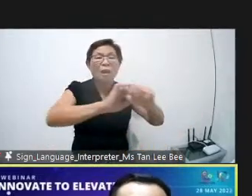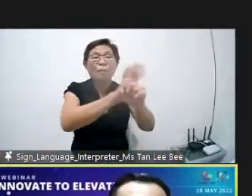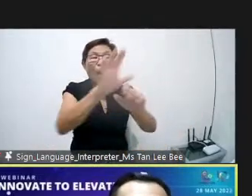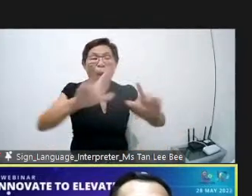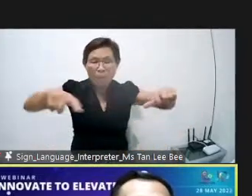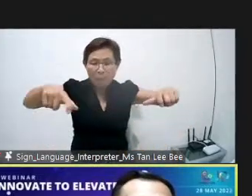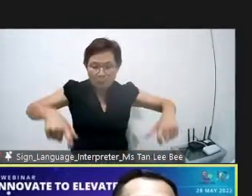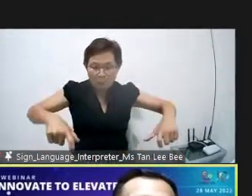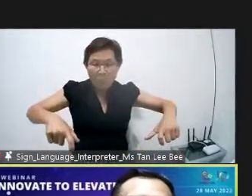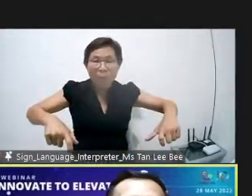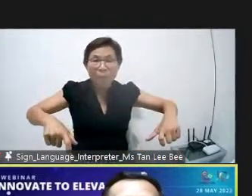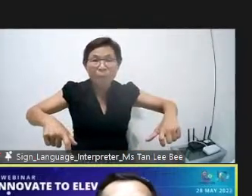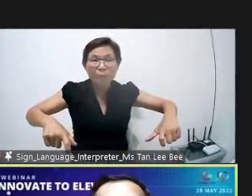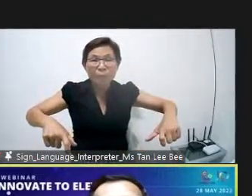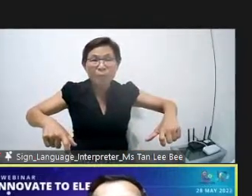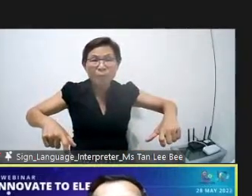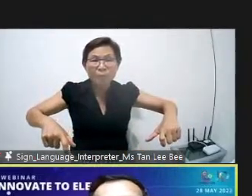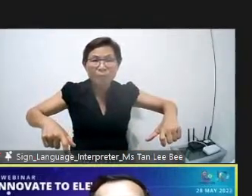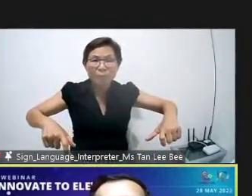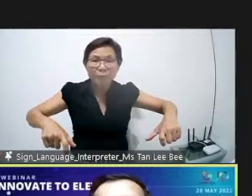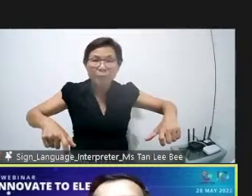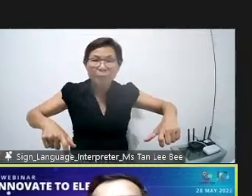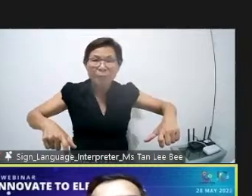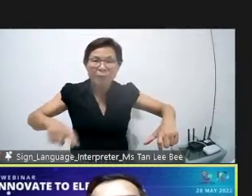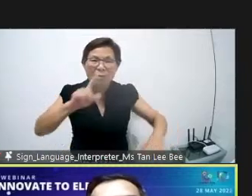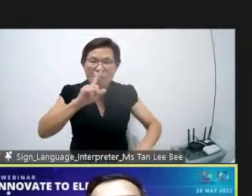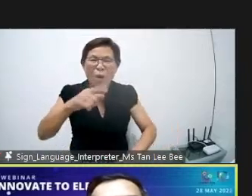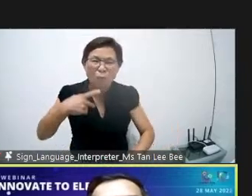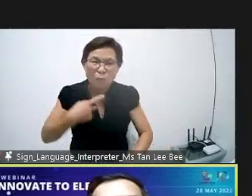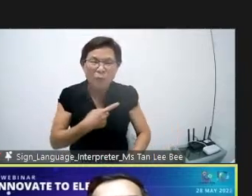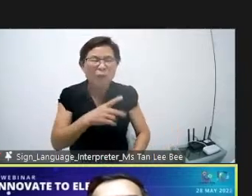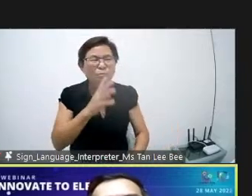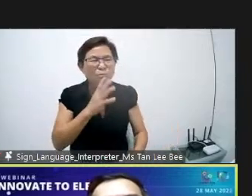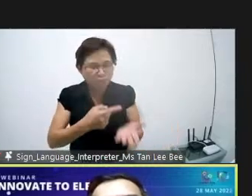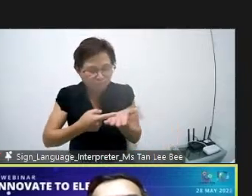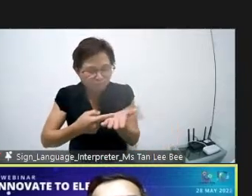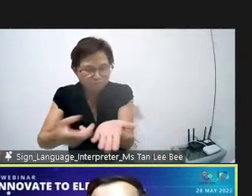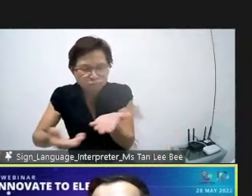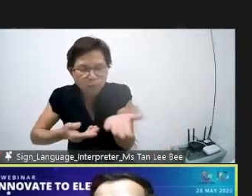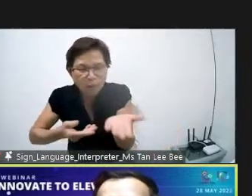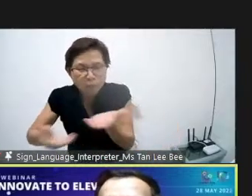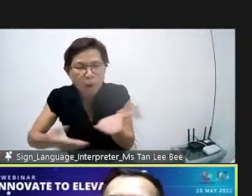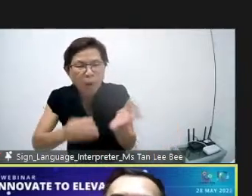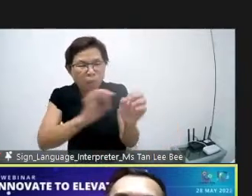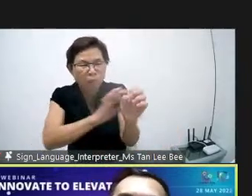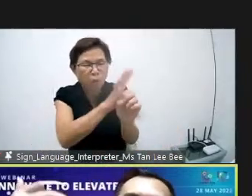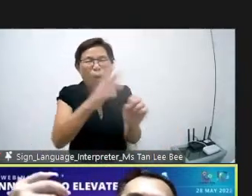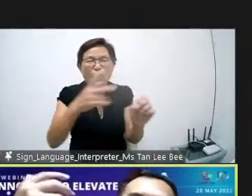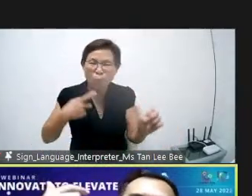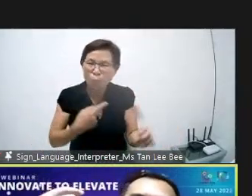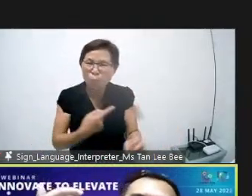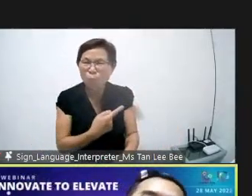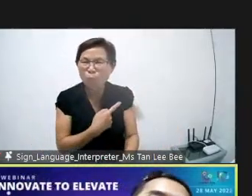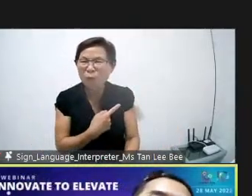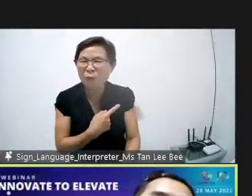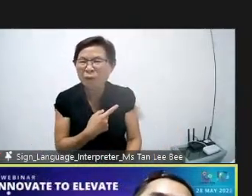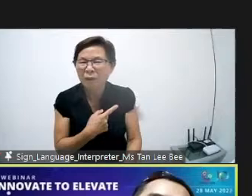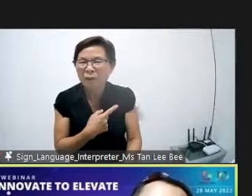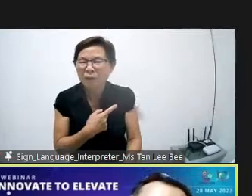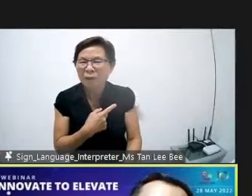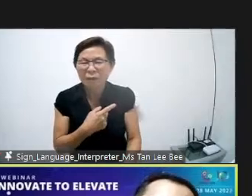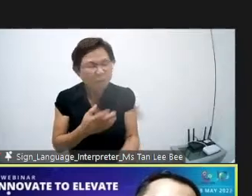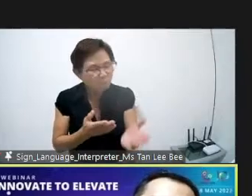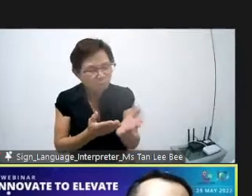phase of COVID-19. Of course, when we talk about COVID-19, me myself as lecturer, we are not directly involved